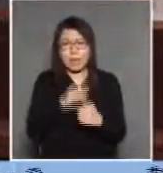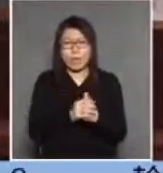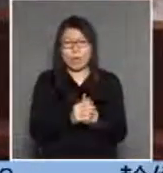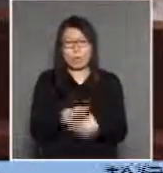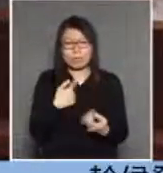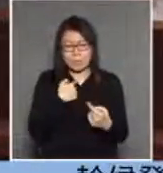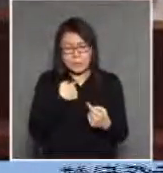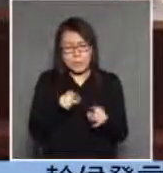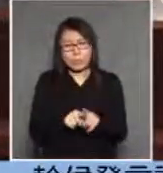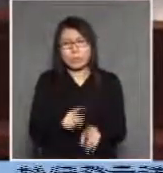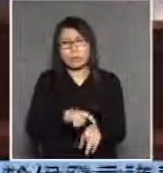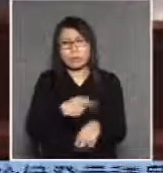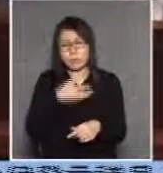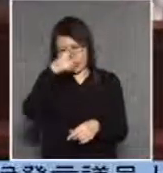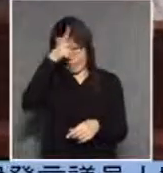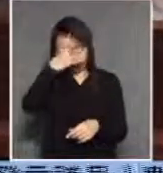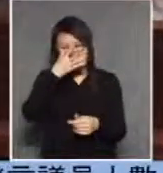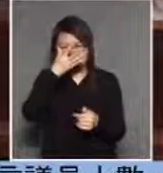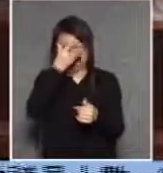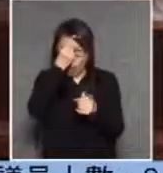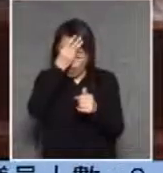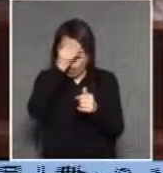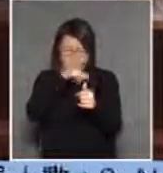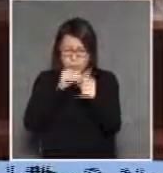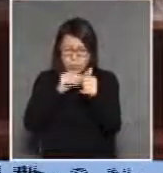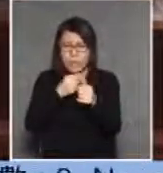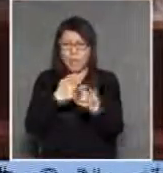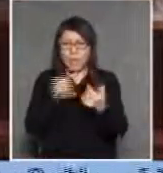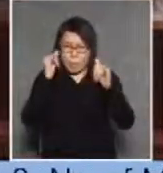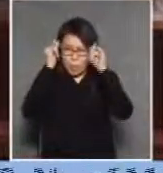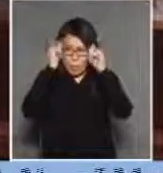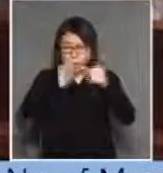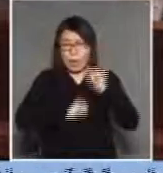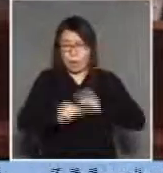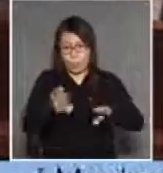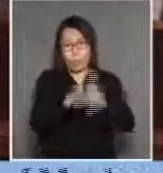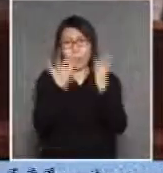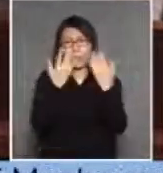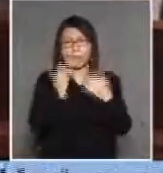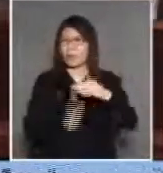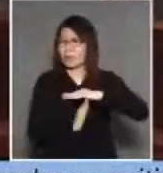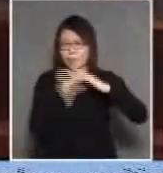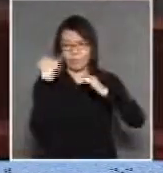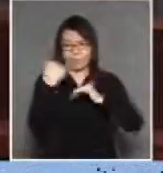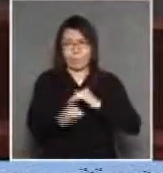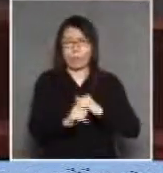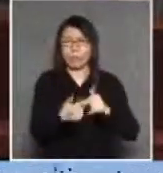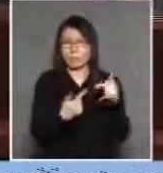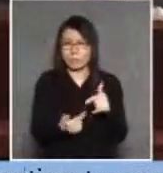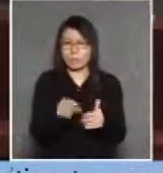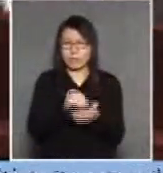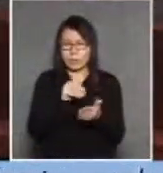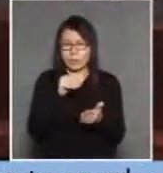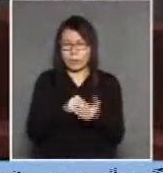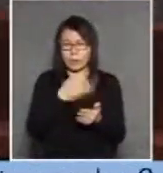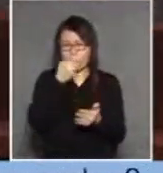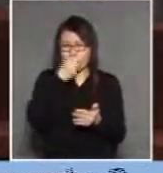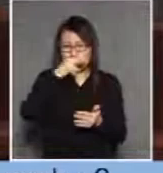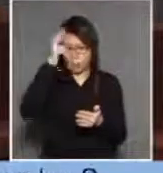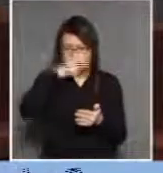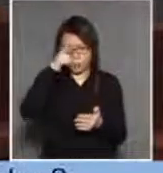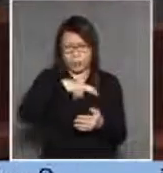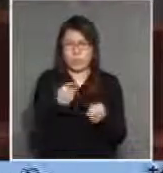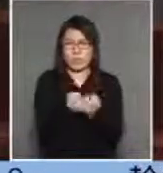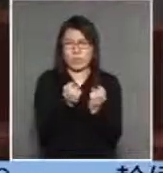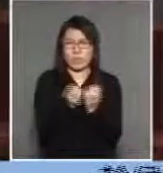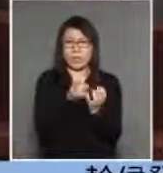for young people. The government should learn the lessons. Once violence have started, there is no stop.